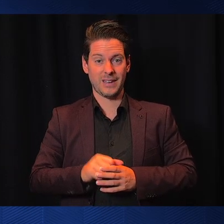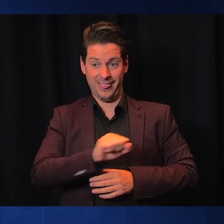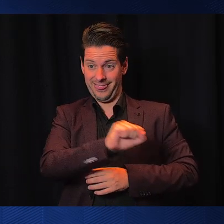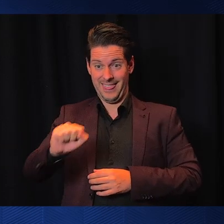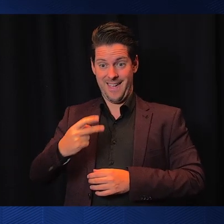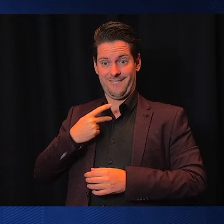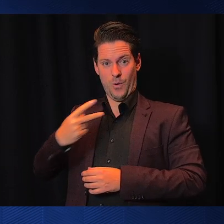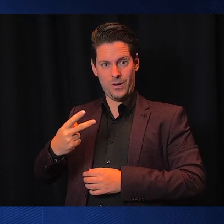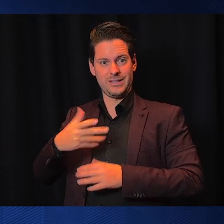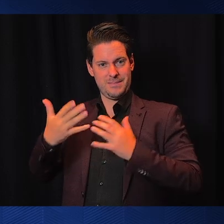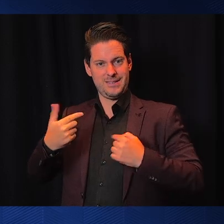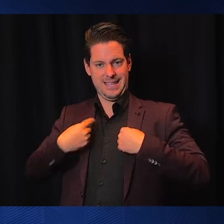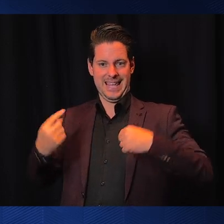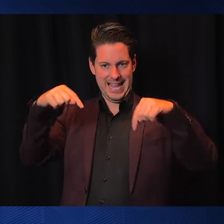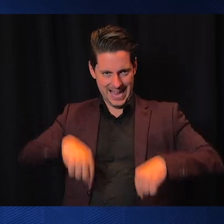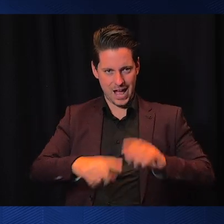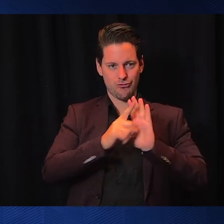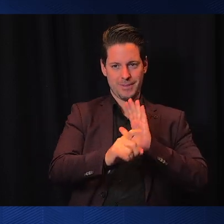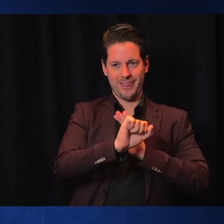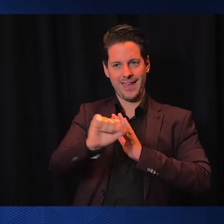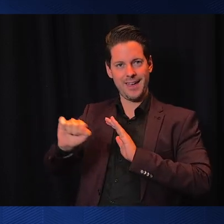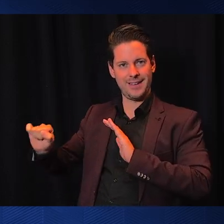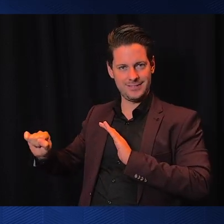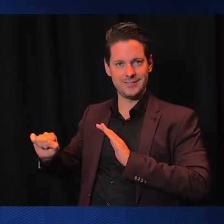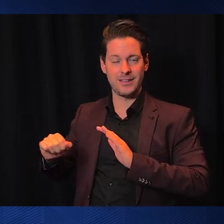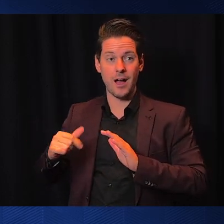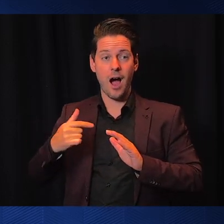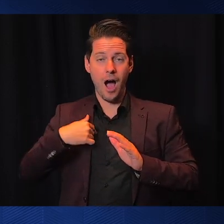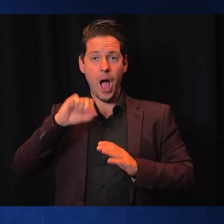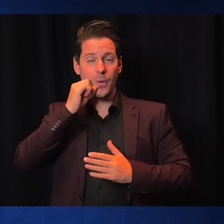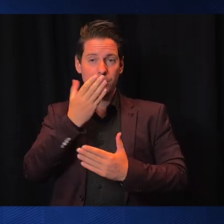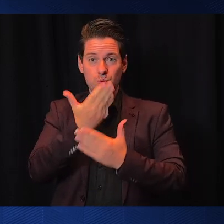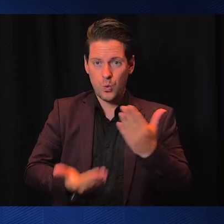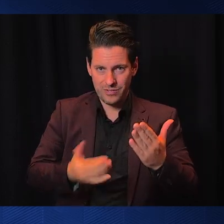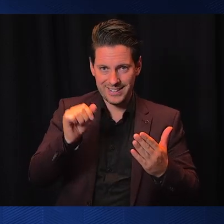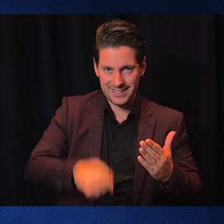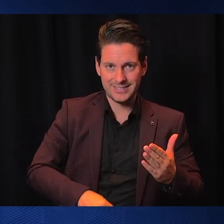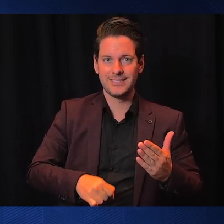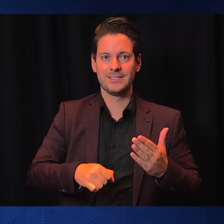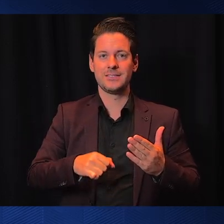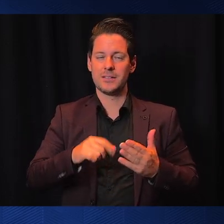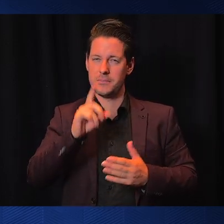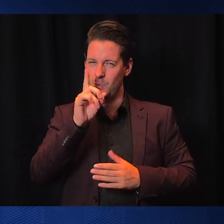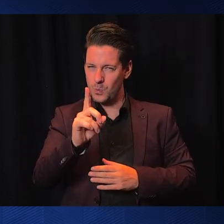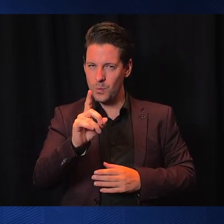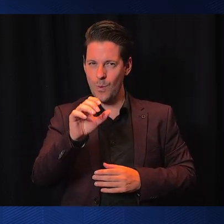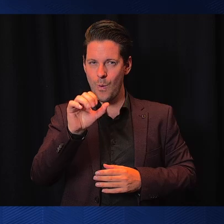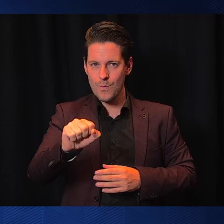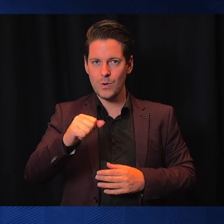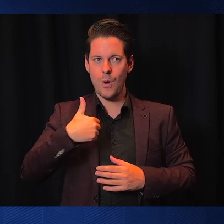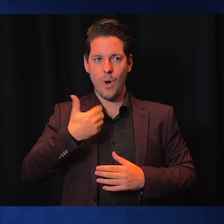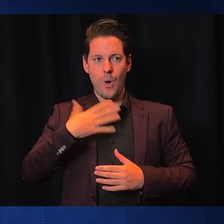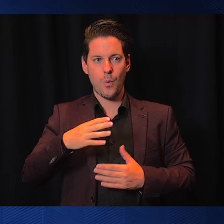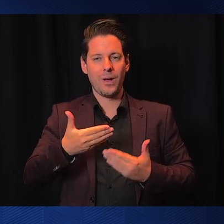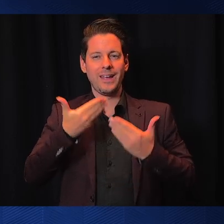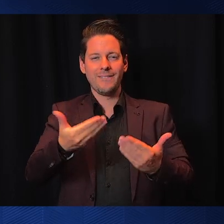to represent. And I will do that by sharing stories, but I think, Kate, before that, please let me give you all a bit